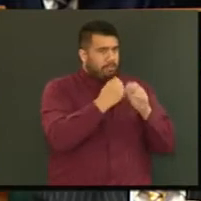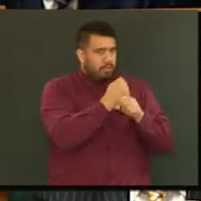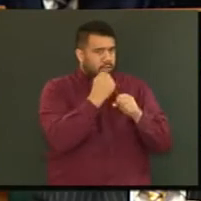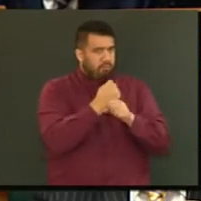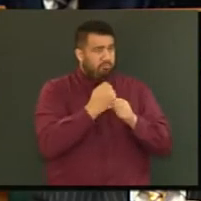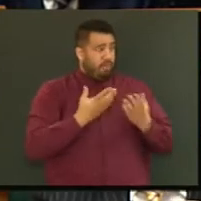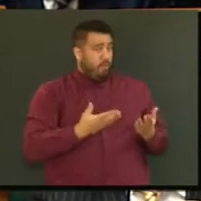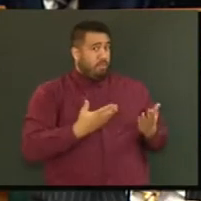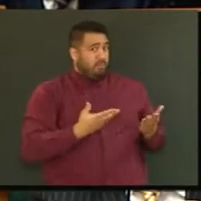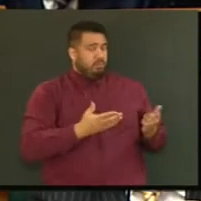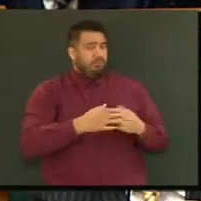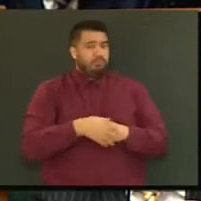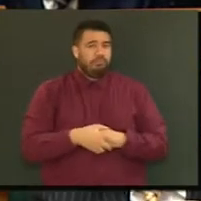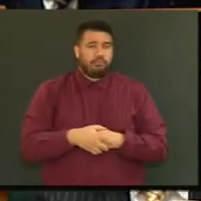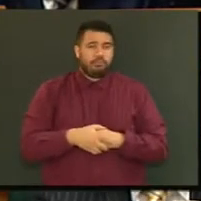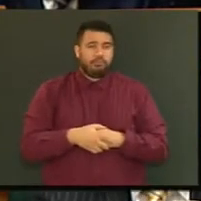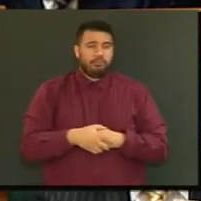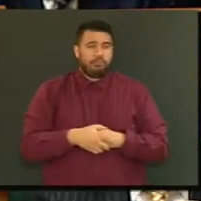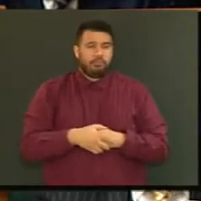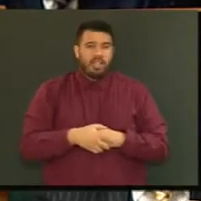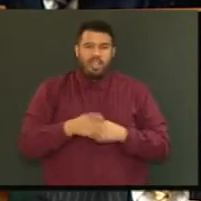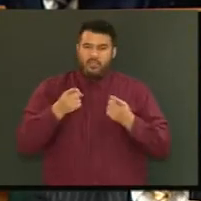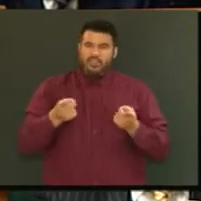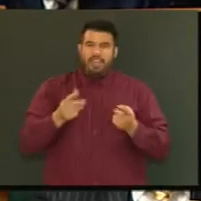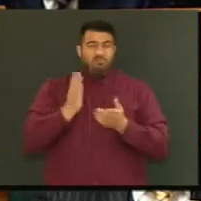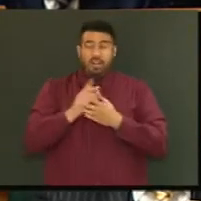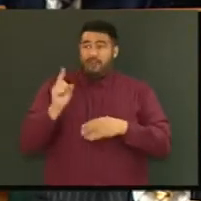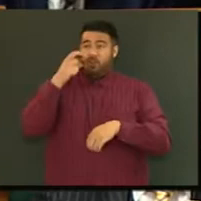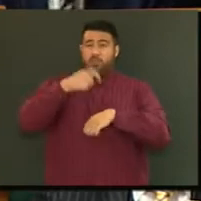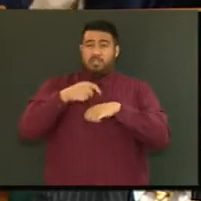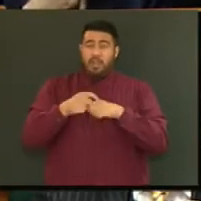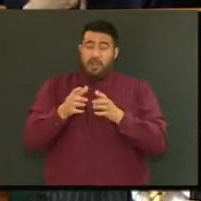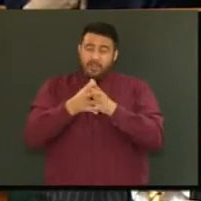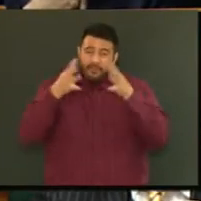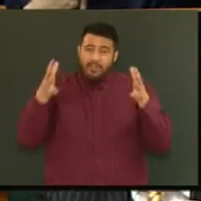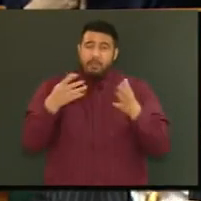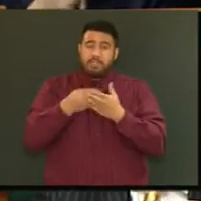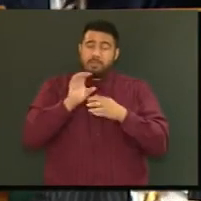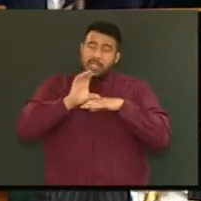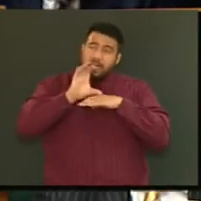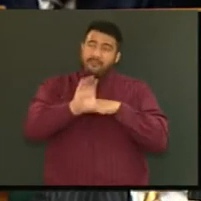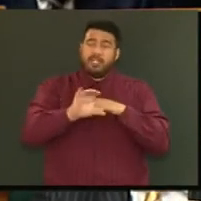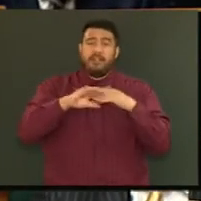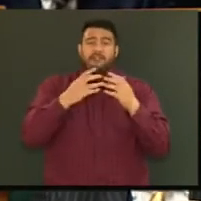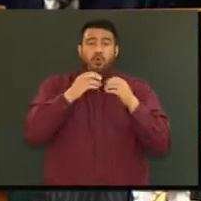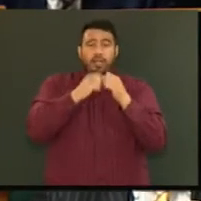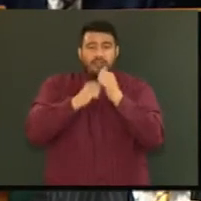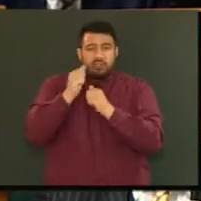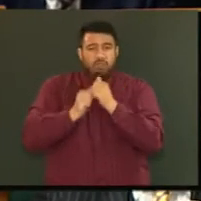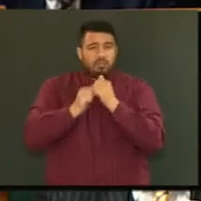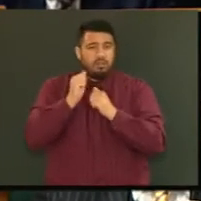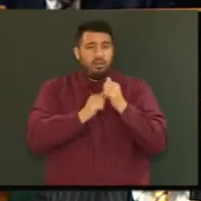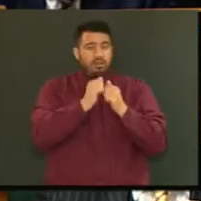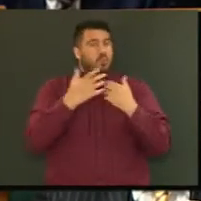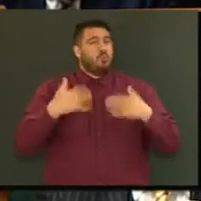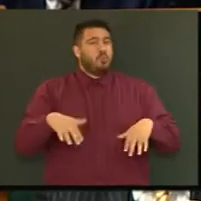underway. This is an unprecedented level of infrastructure investment for any New Zealand government, even including the period of funding